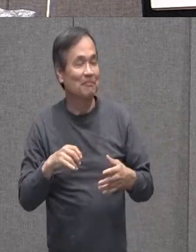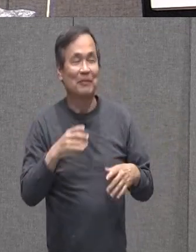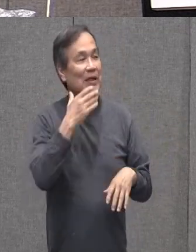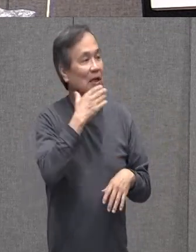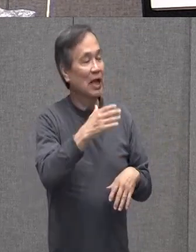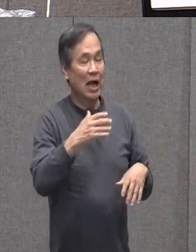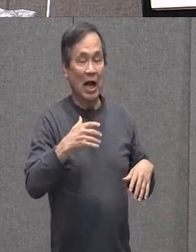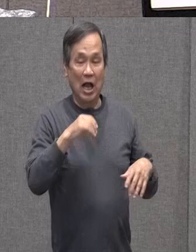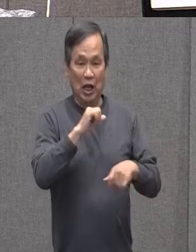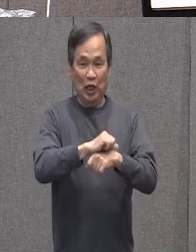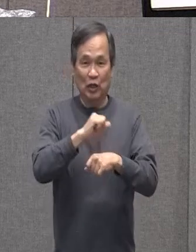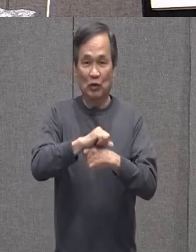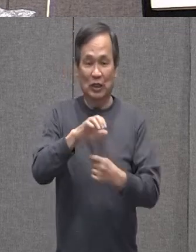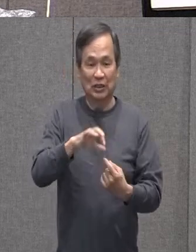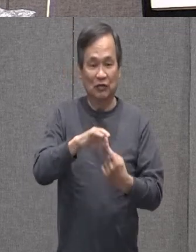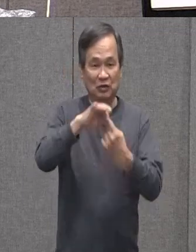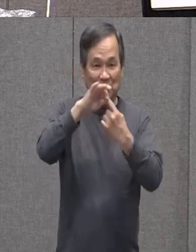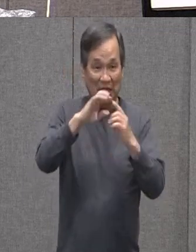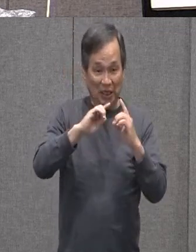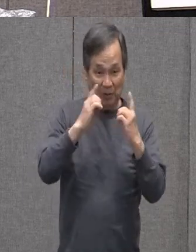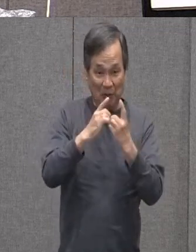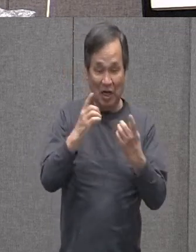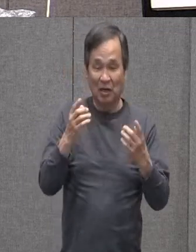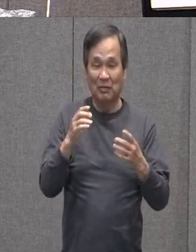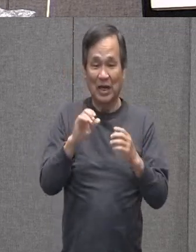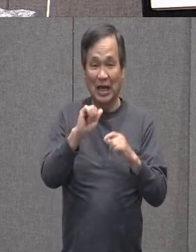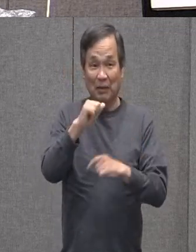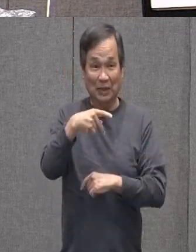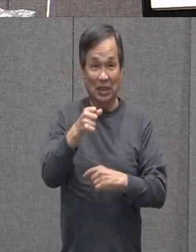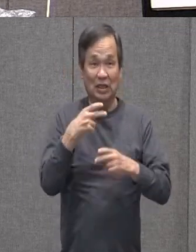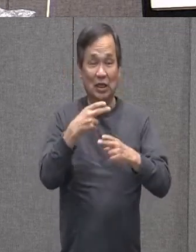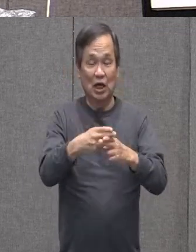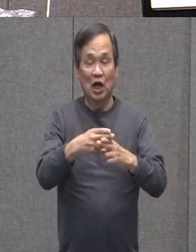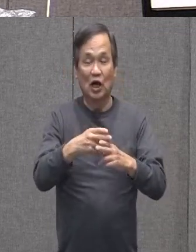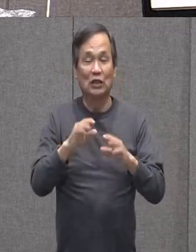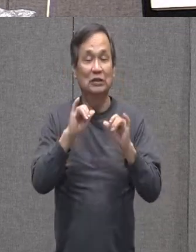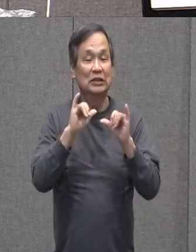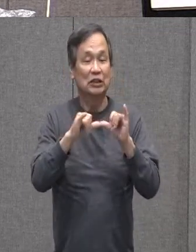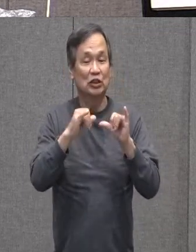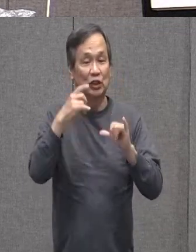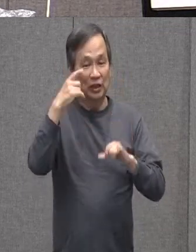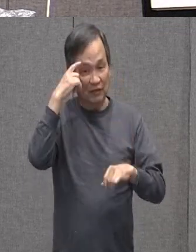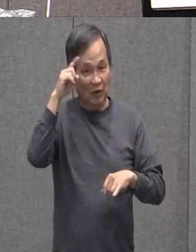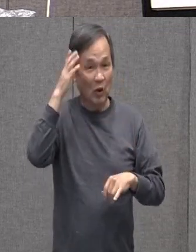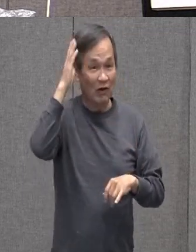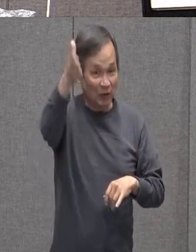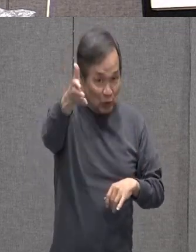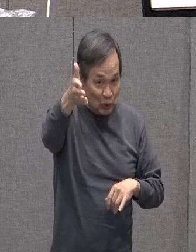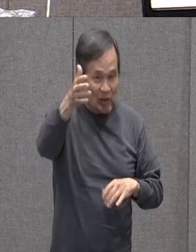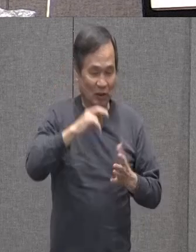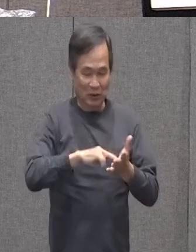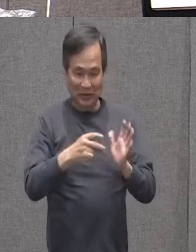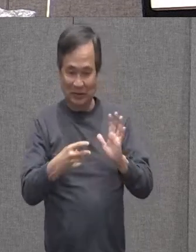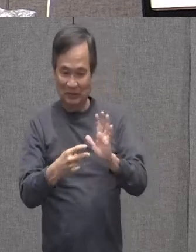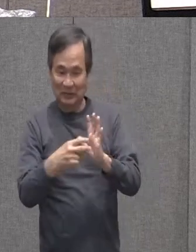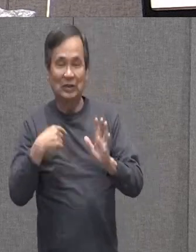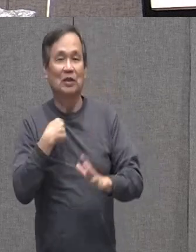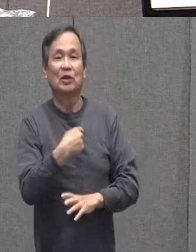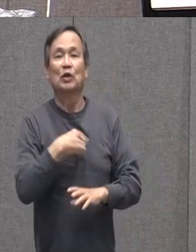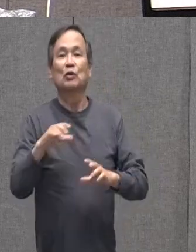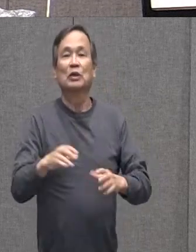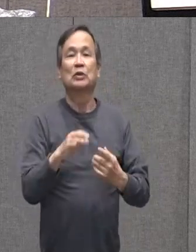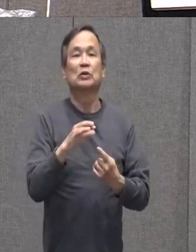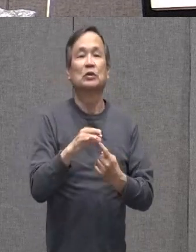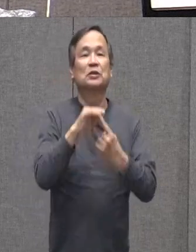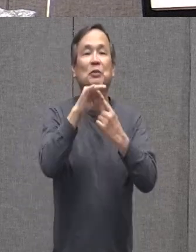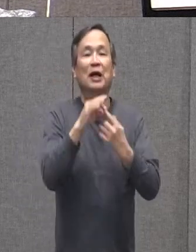a unique department at APS. It's called Engineering the Future. And at Engineering the Future, we do some very special things.